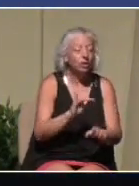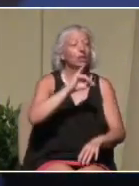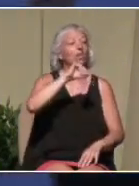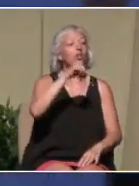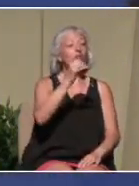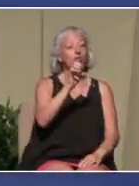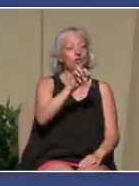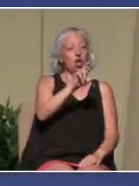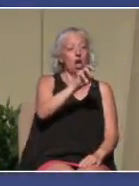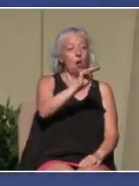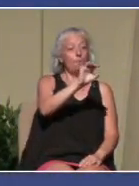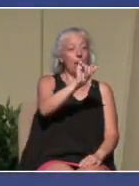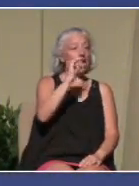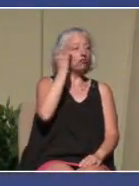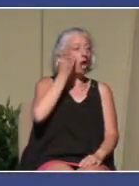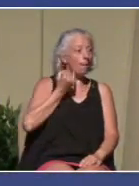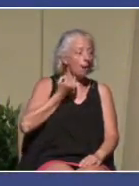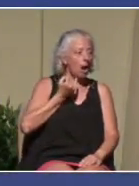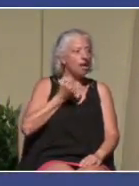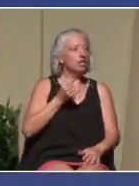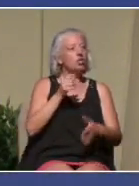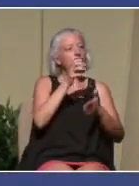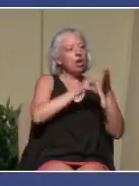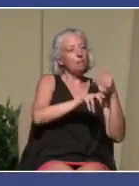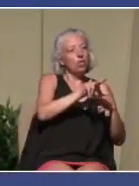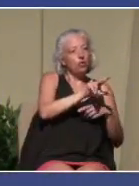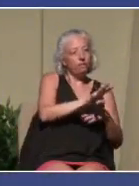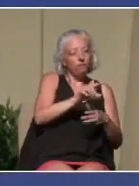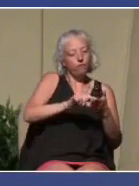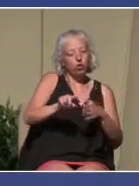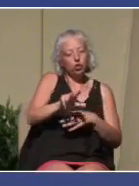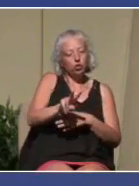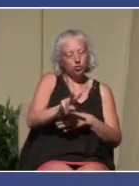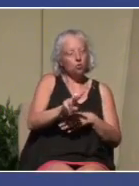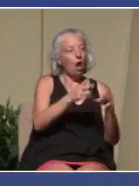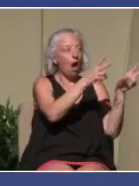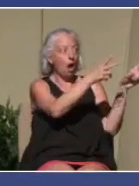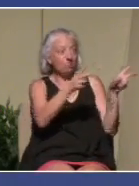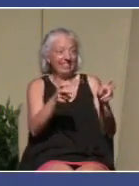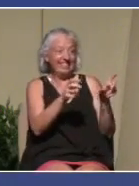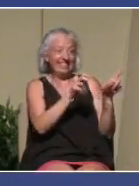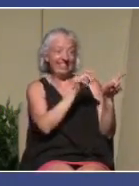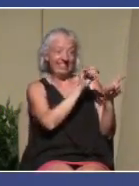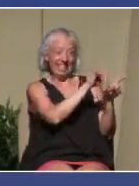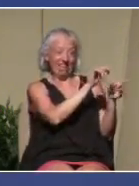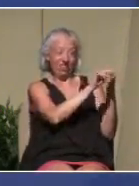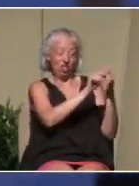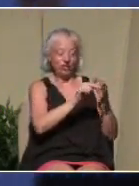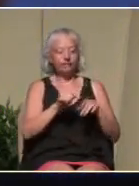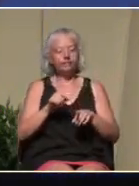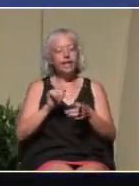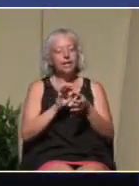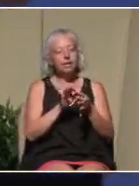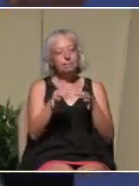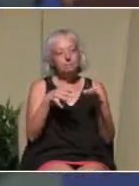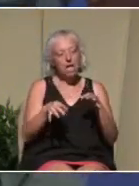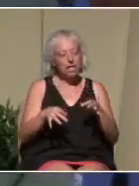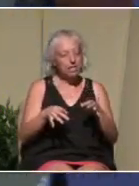in chapter 32 explains, he quotes this verse and he explains it. It means